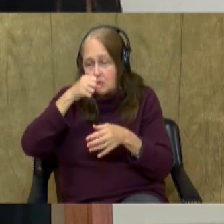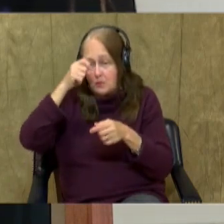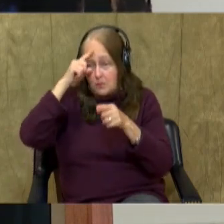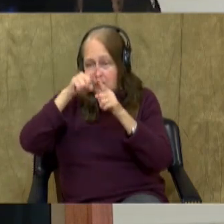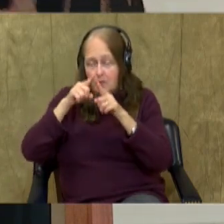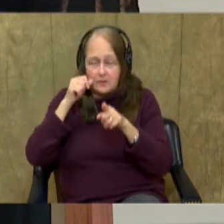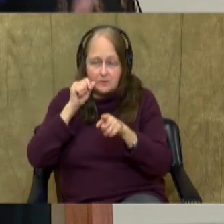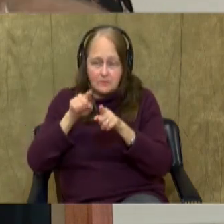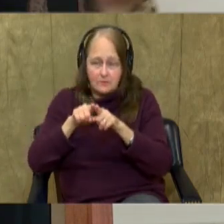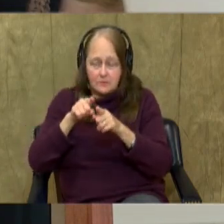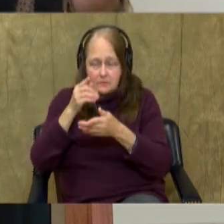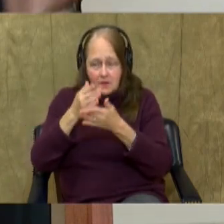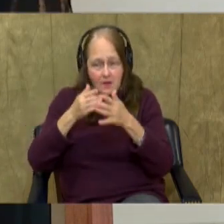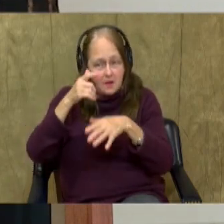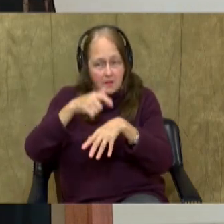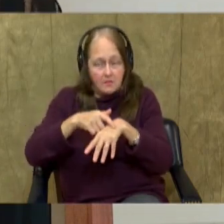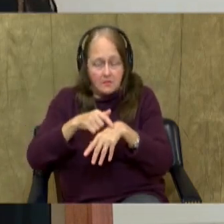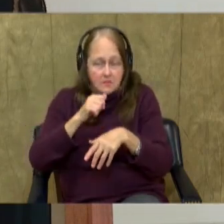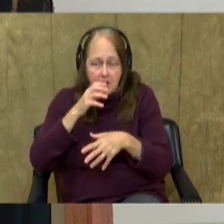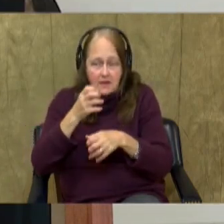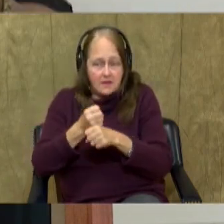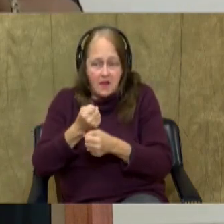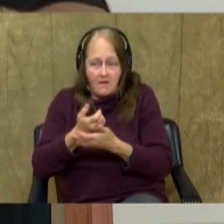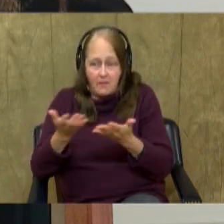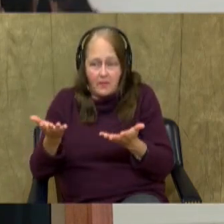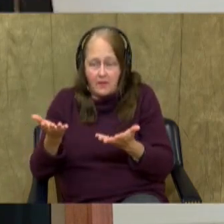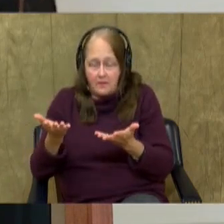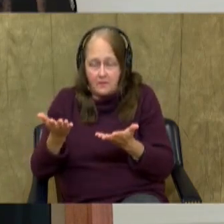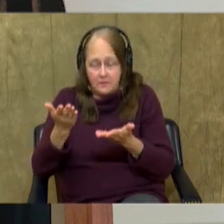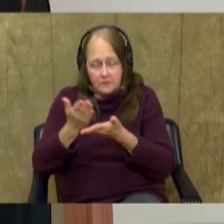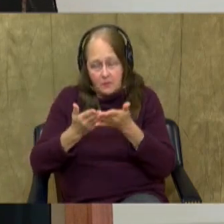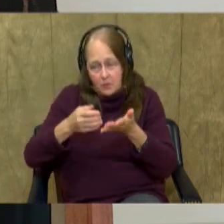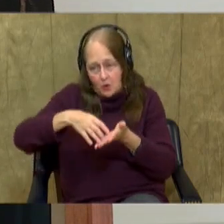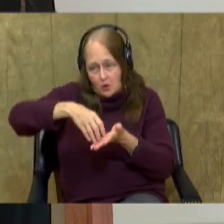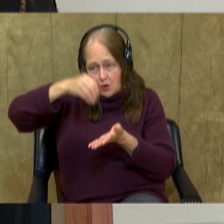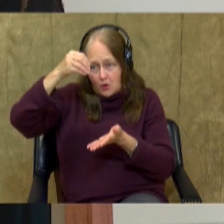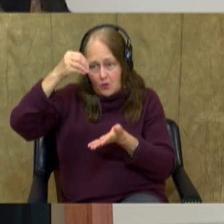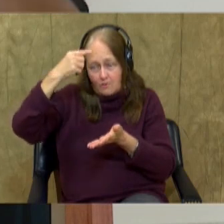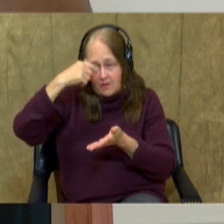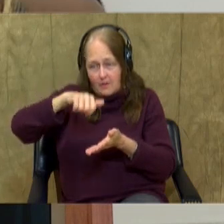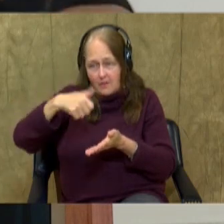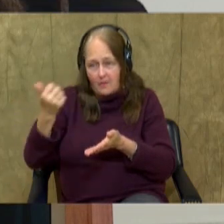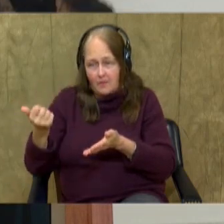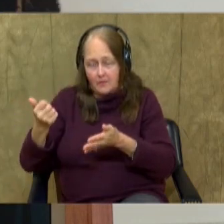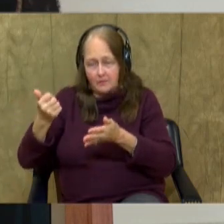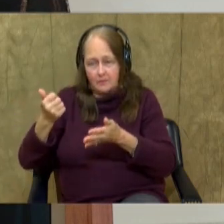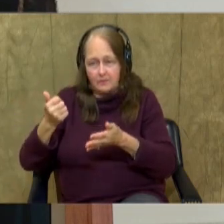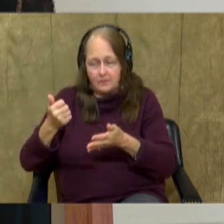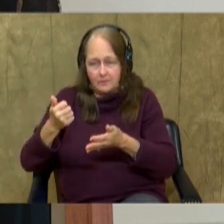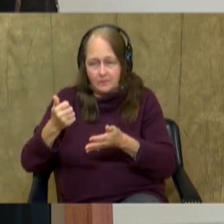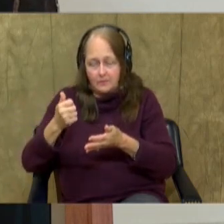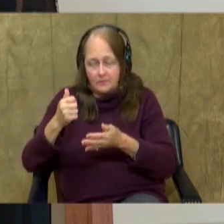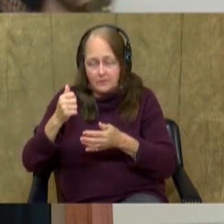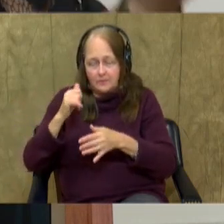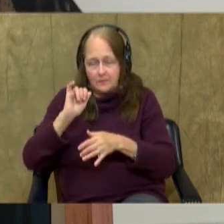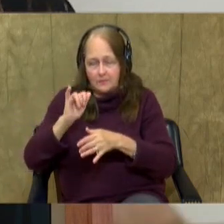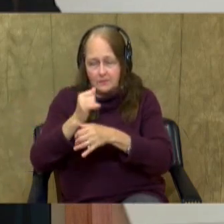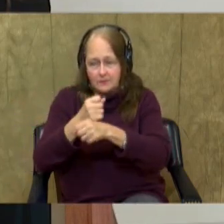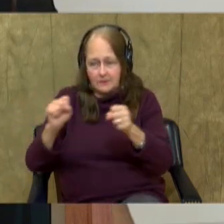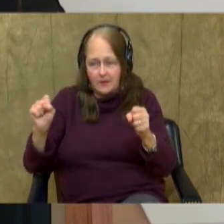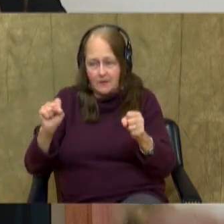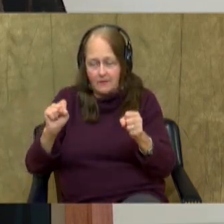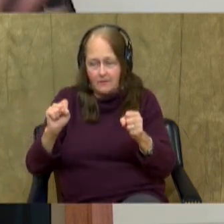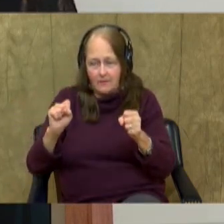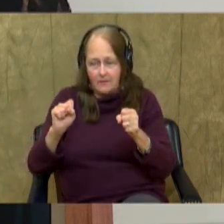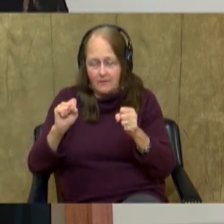and sisters. Sometimes they may not get everything, and sometimes we learn from others. I hope you're staying safe.